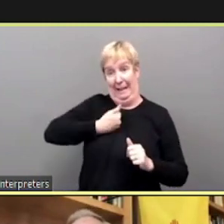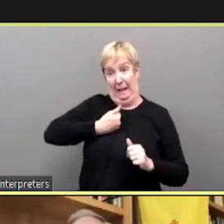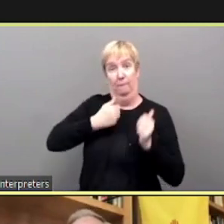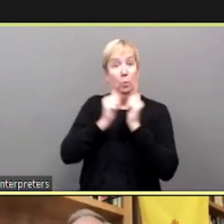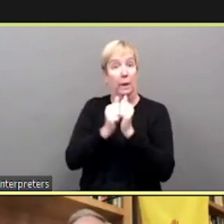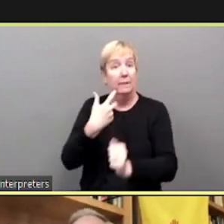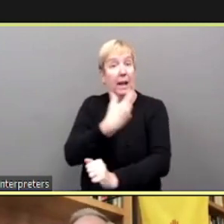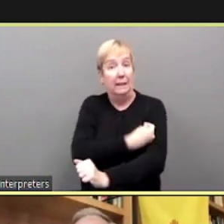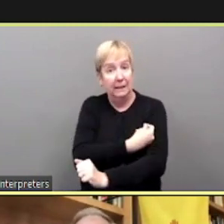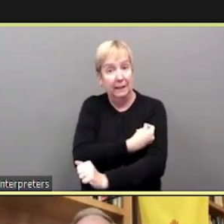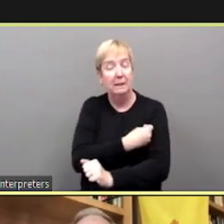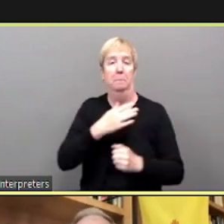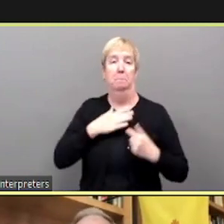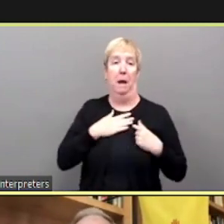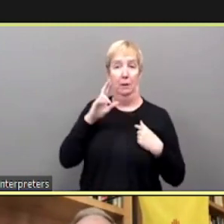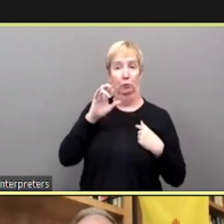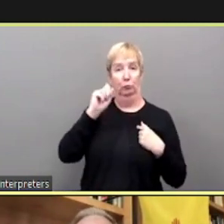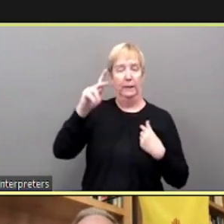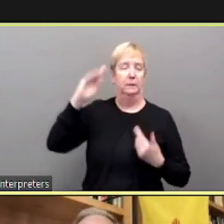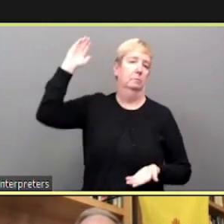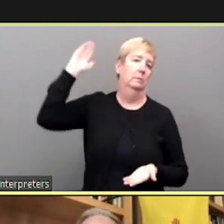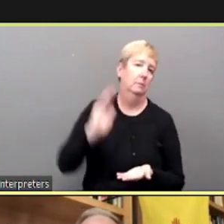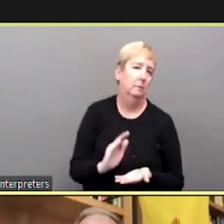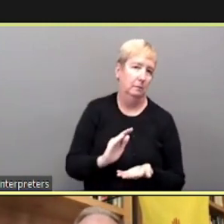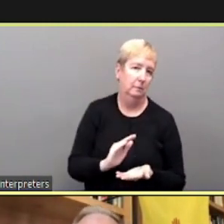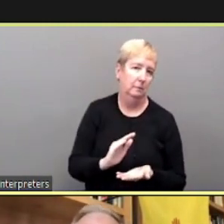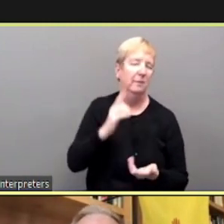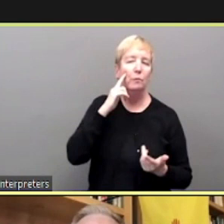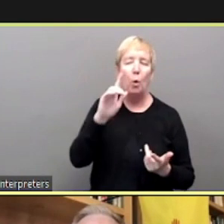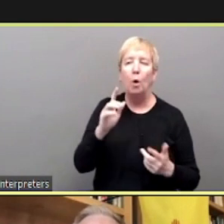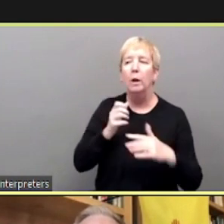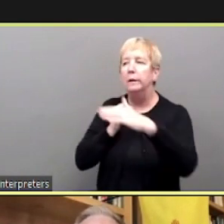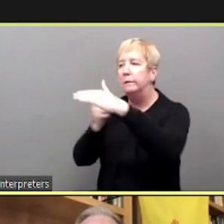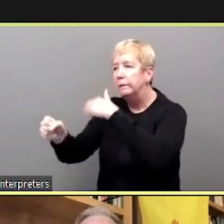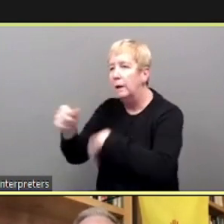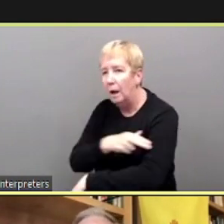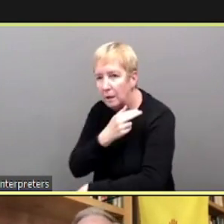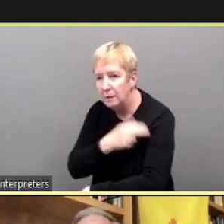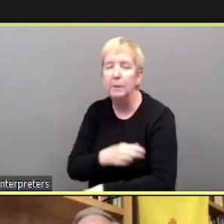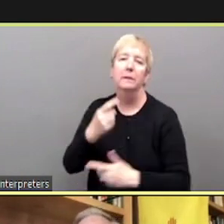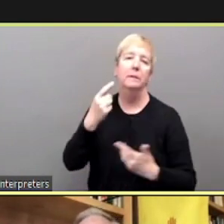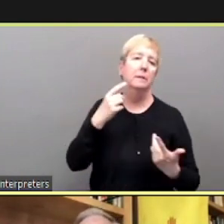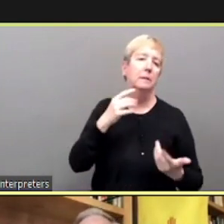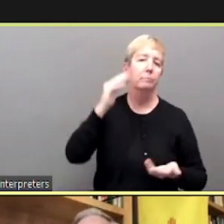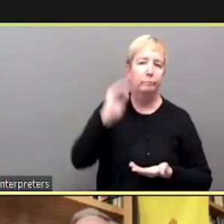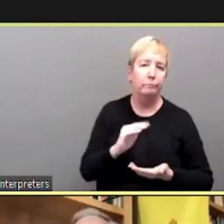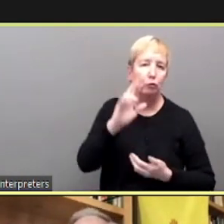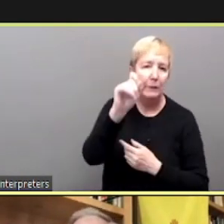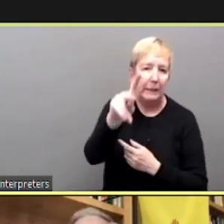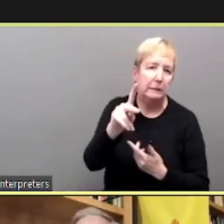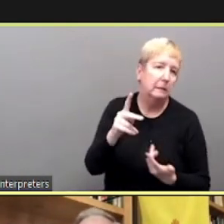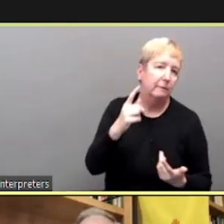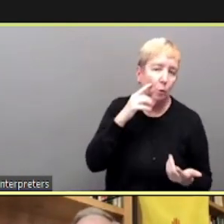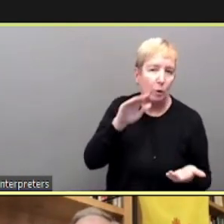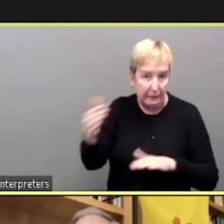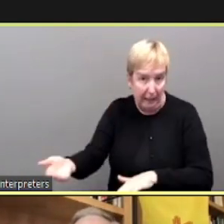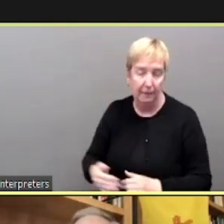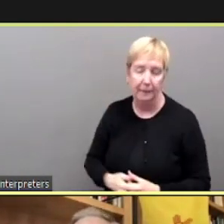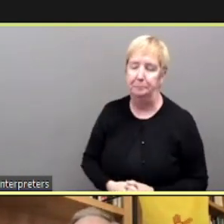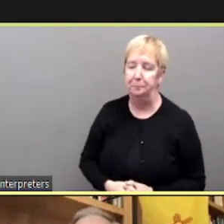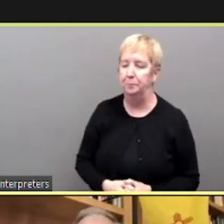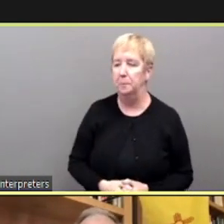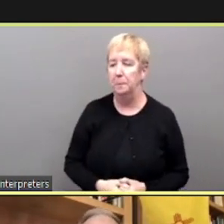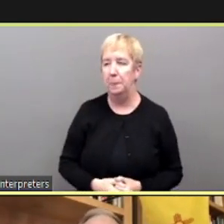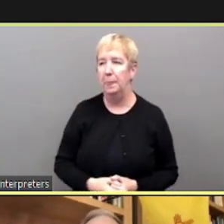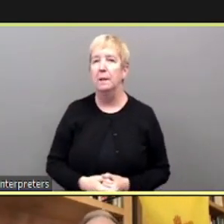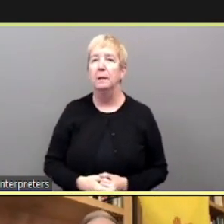comparatively for hospitalization and death. So it reminds us to keep our guard up. What I said earlier about 2 to 4 times the amount of